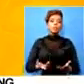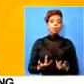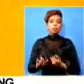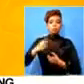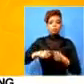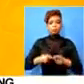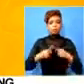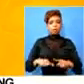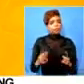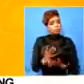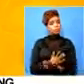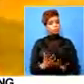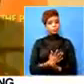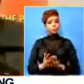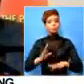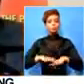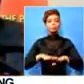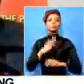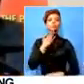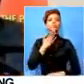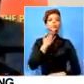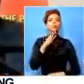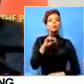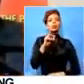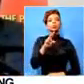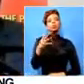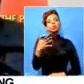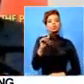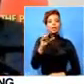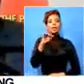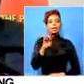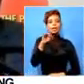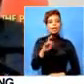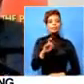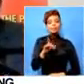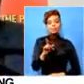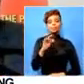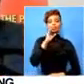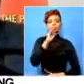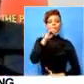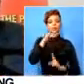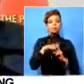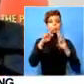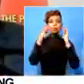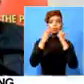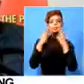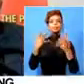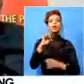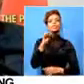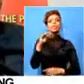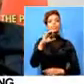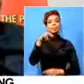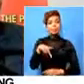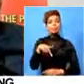this further is Dr Alex Mashilo, the national spokesperson of the SACP. Good morning, Dr Mashilo. Thanks for speaking to us,